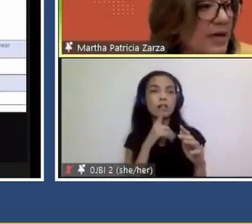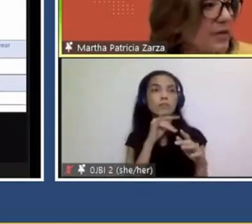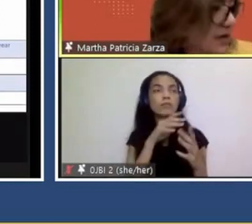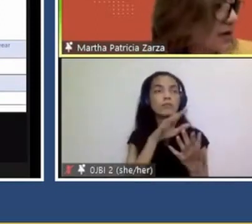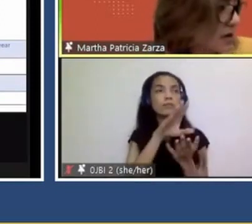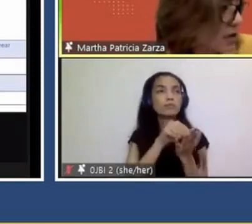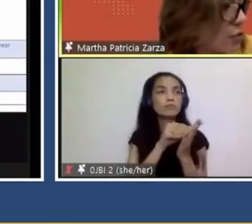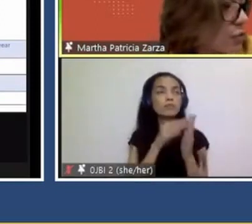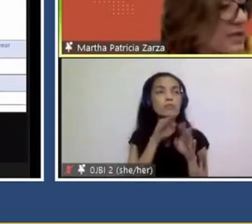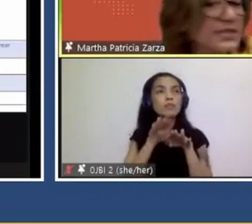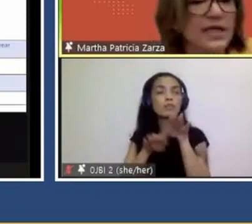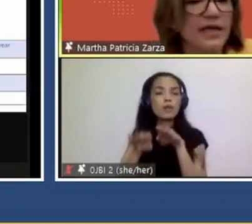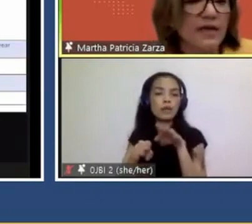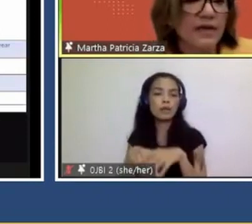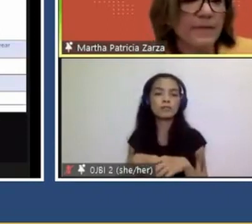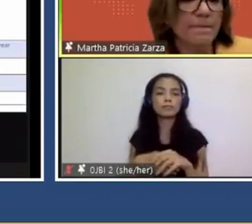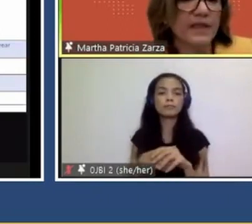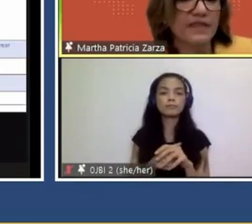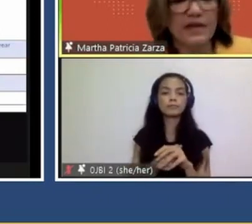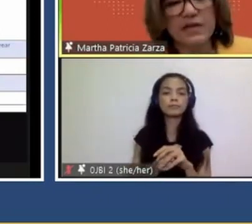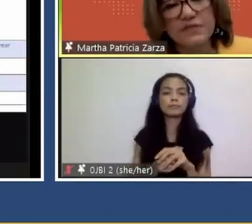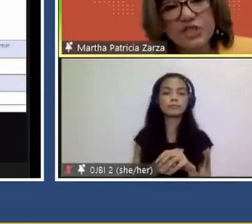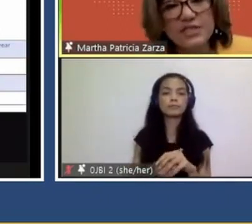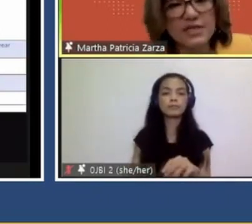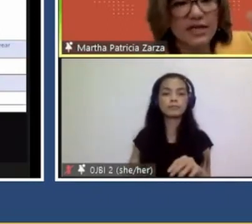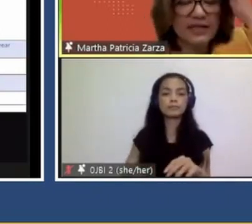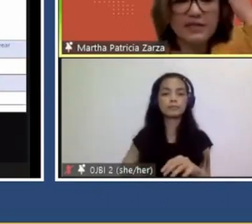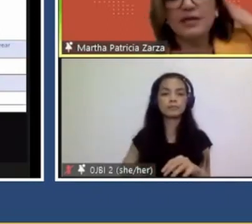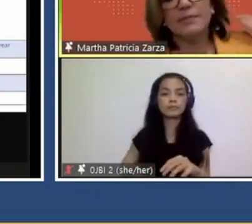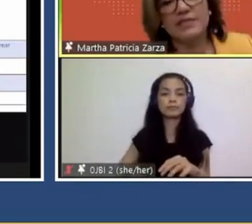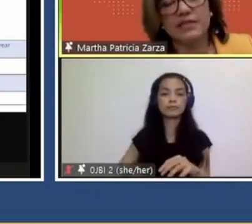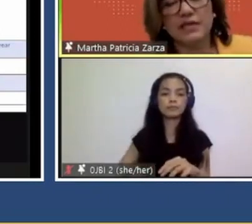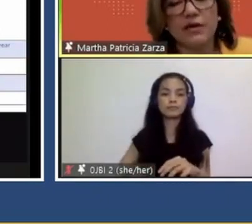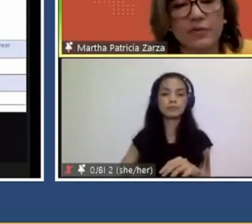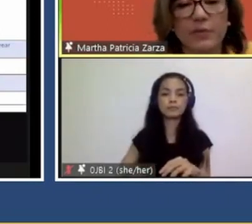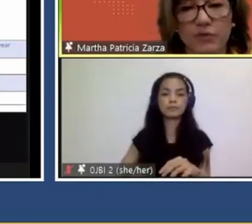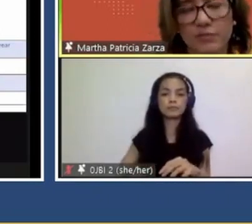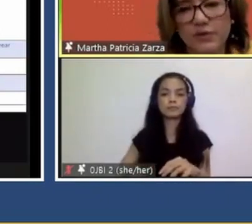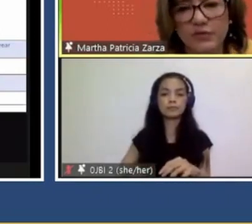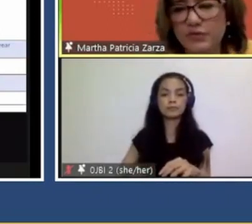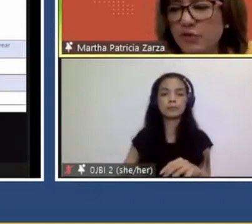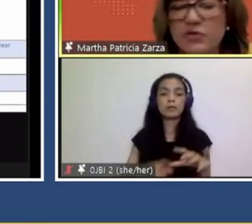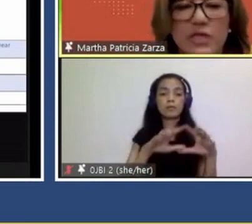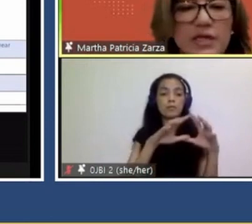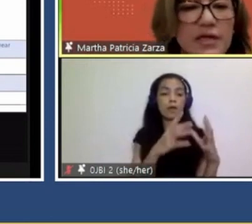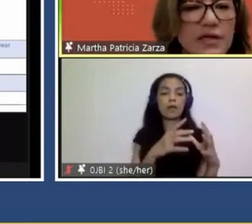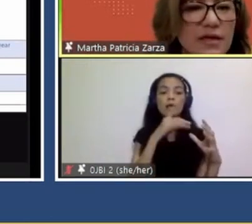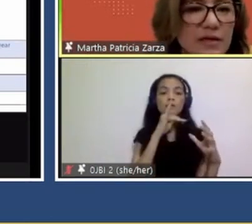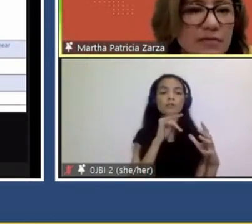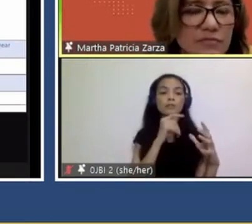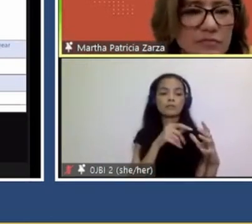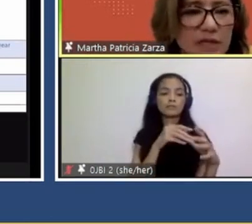design parameter was the thermal efficiency and heating capacity of the product, because